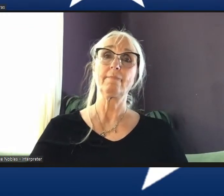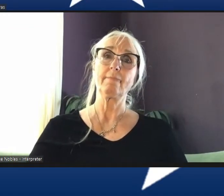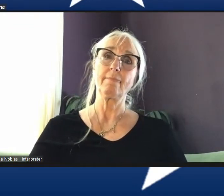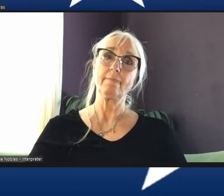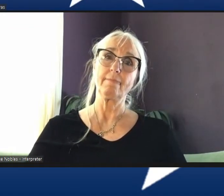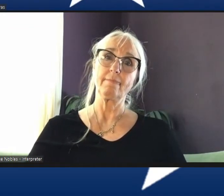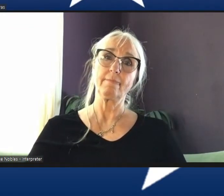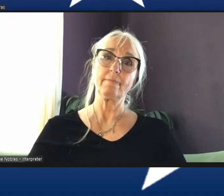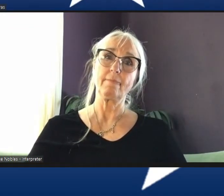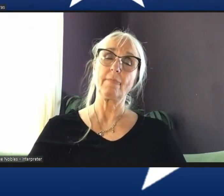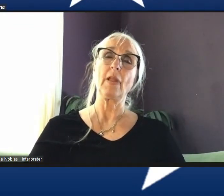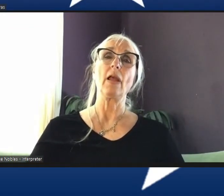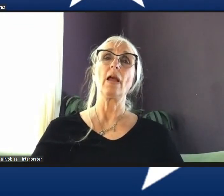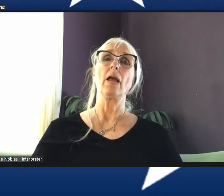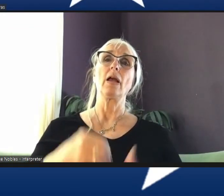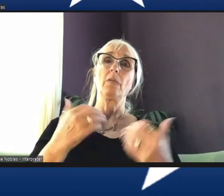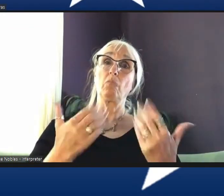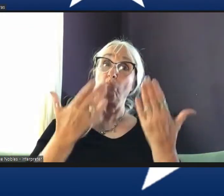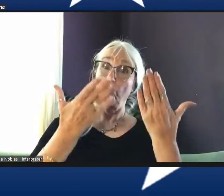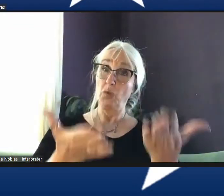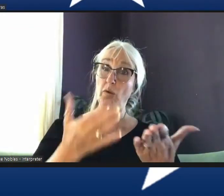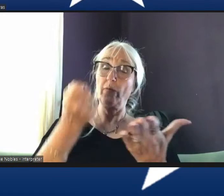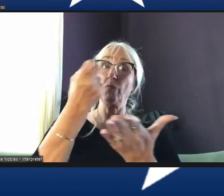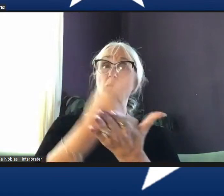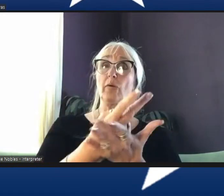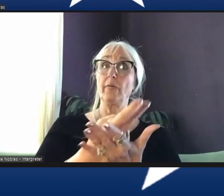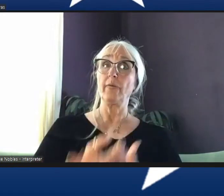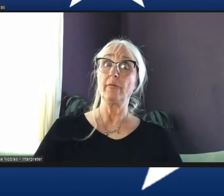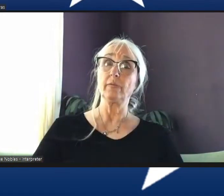Move to approve, what is that?